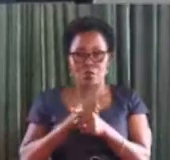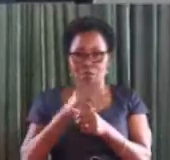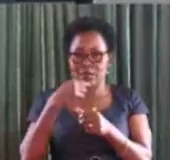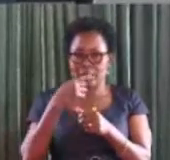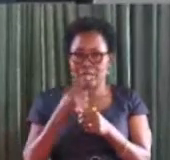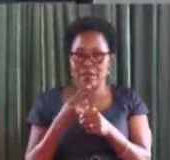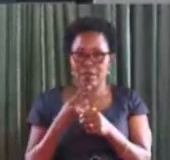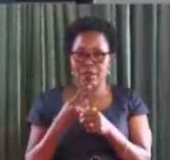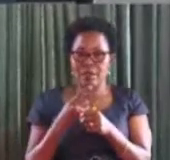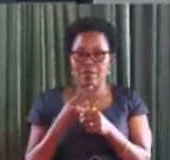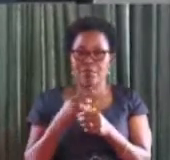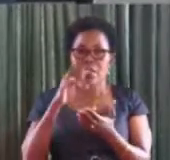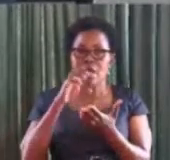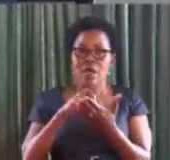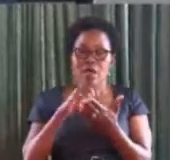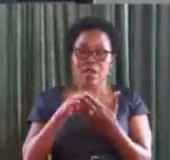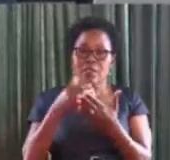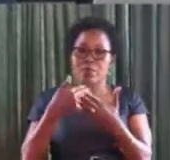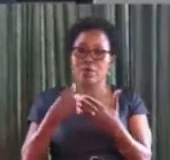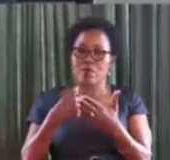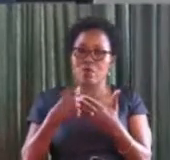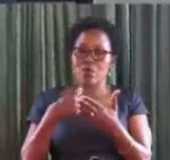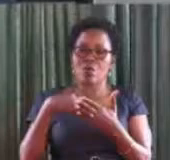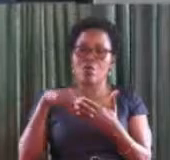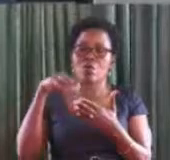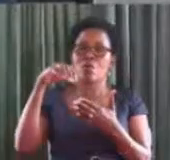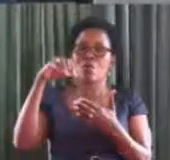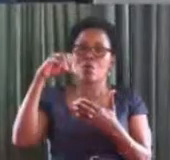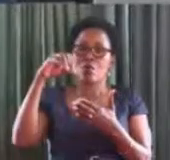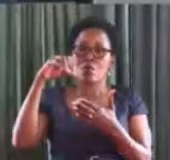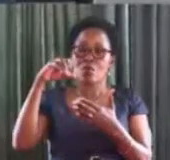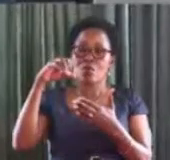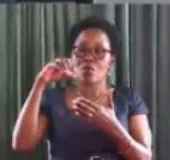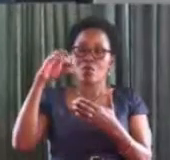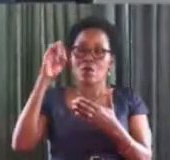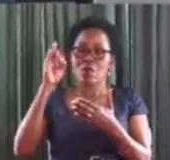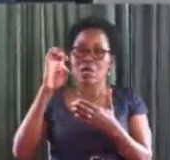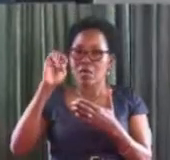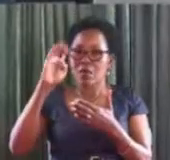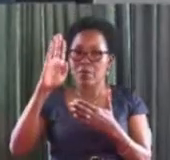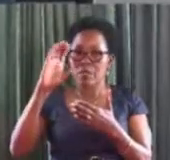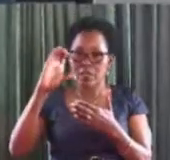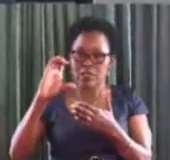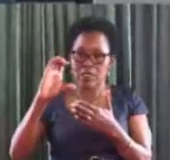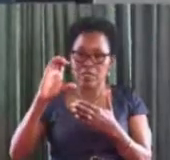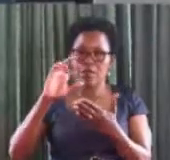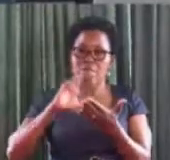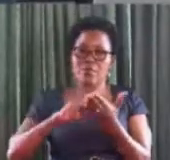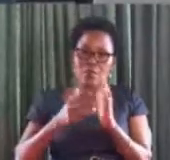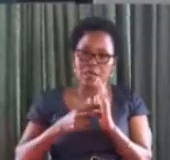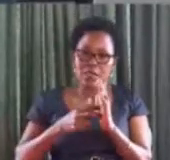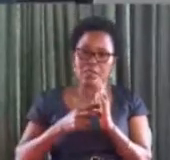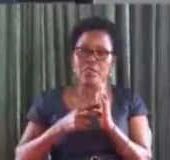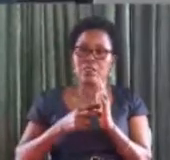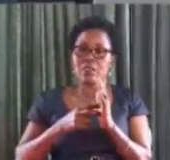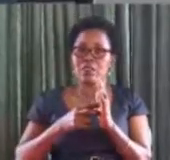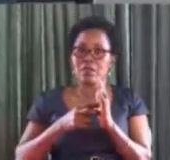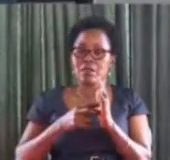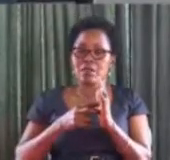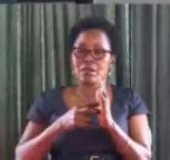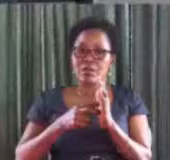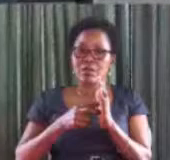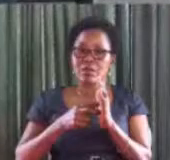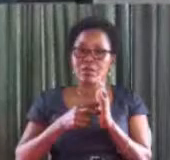before the Electoral Commission is the validity or eligibility of a